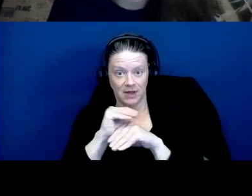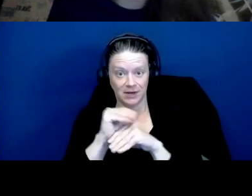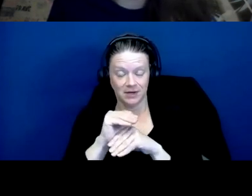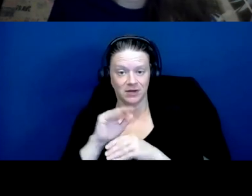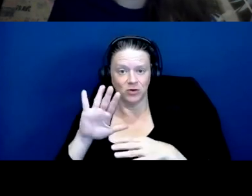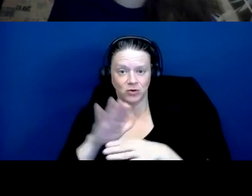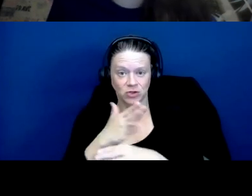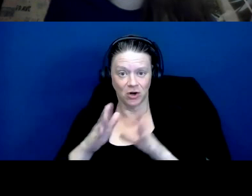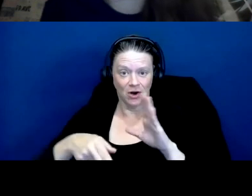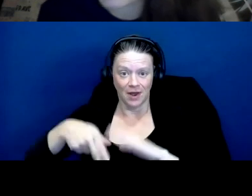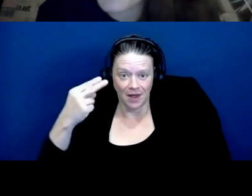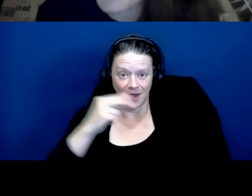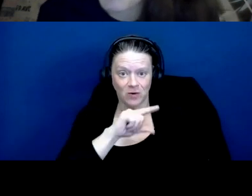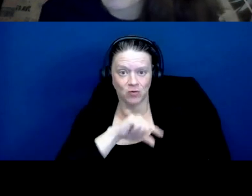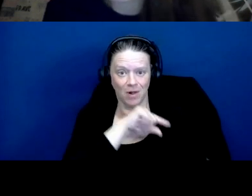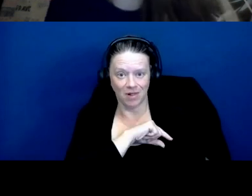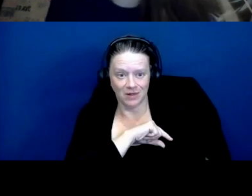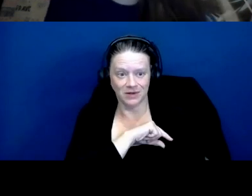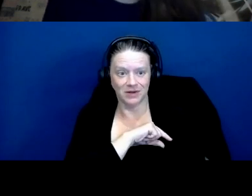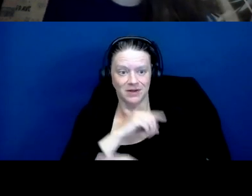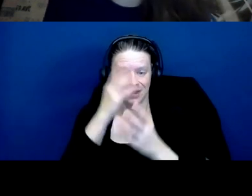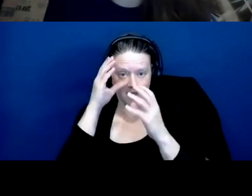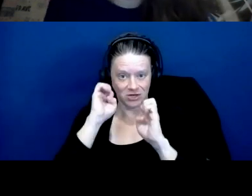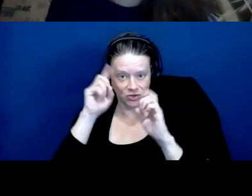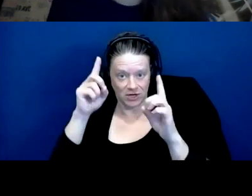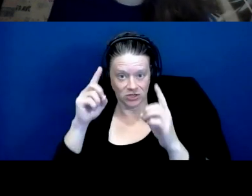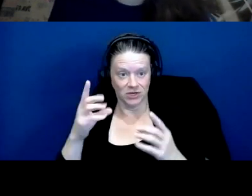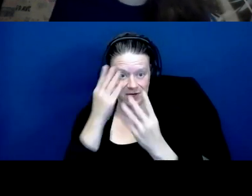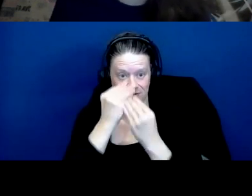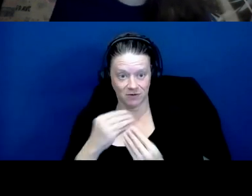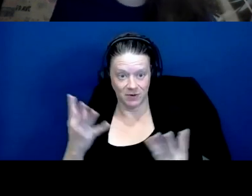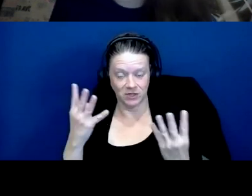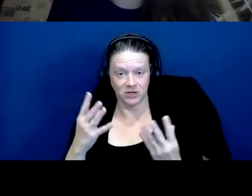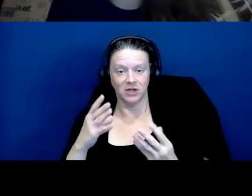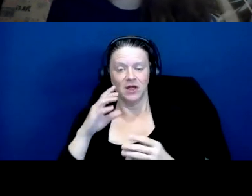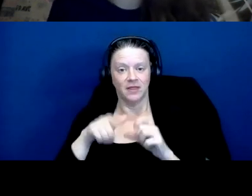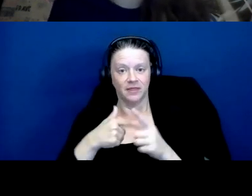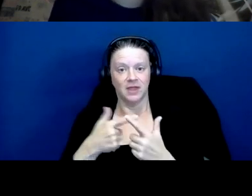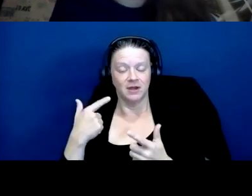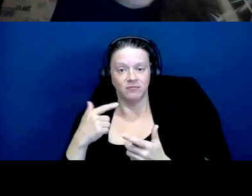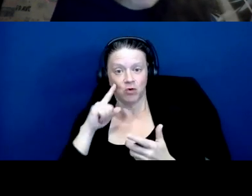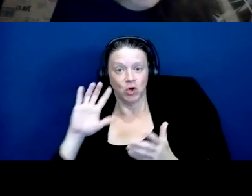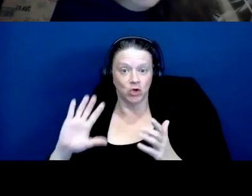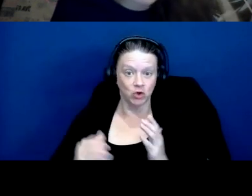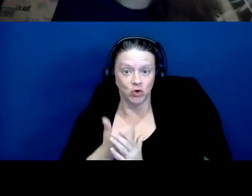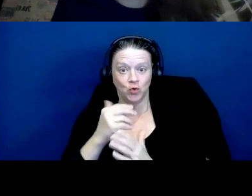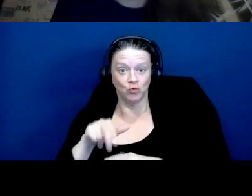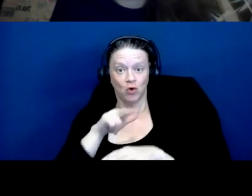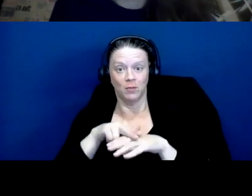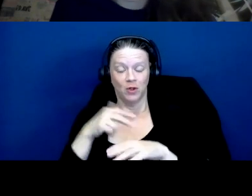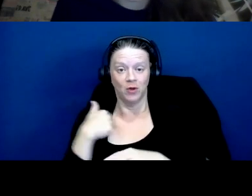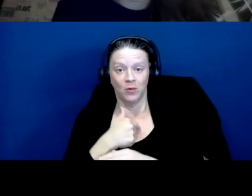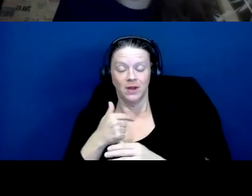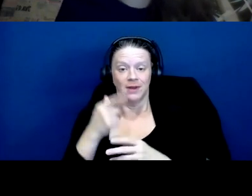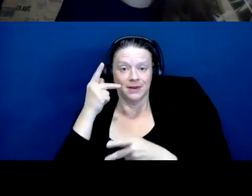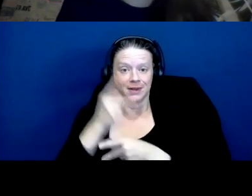in hope that as a new normal, we restore trust in science, evidence, and